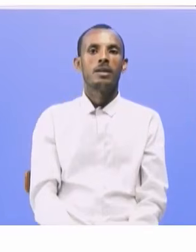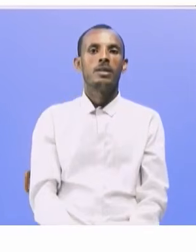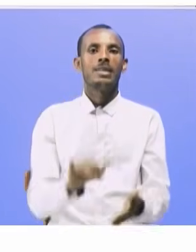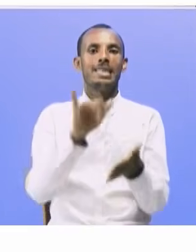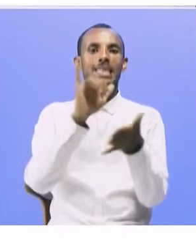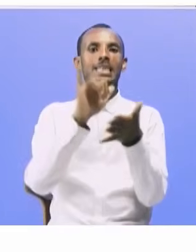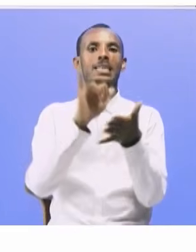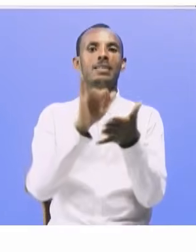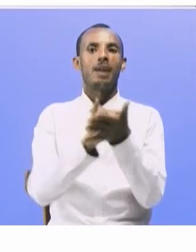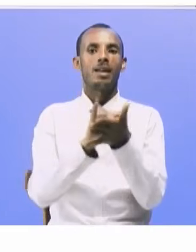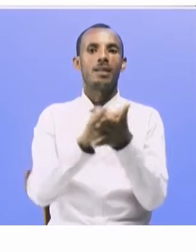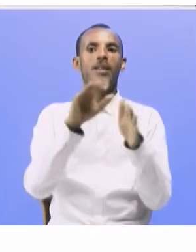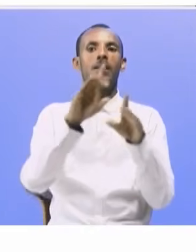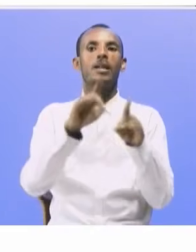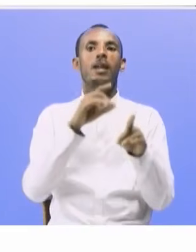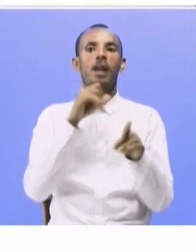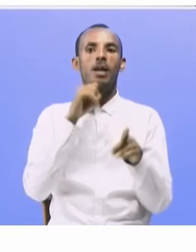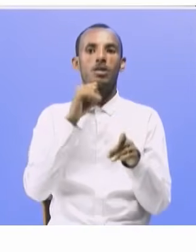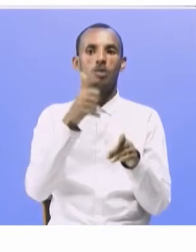that